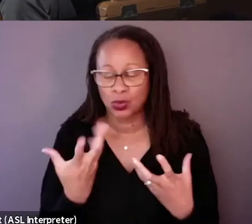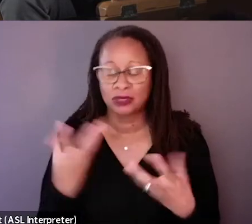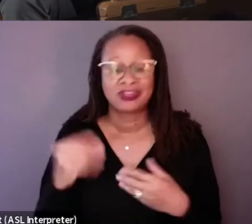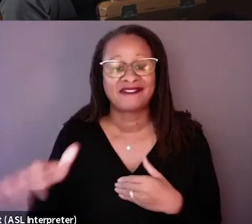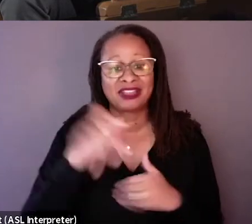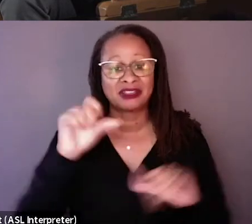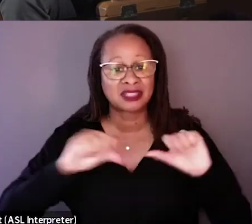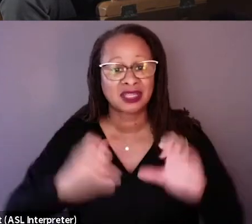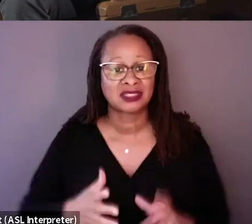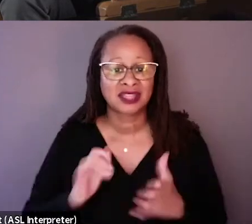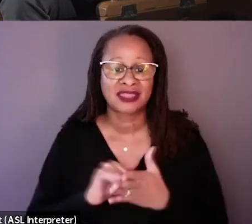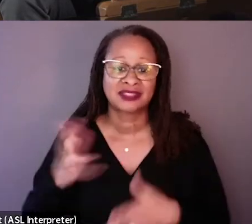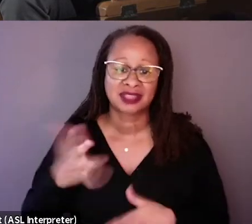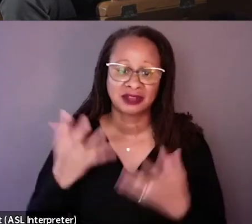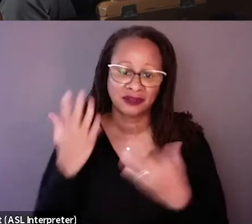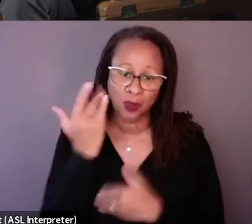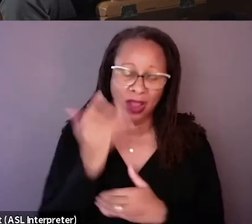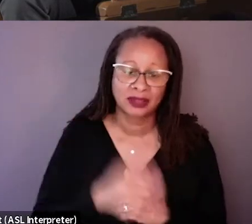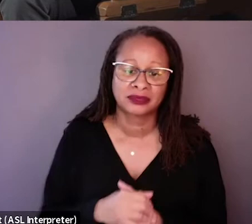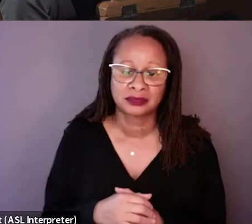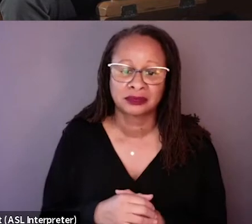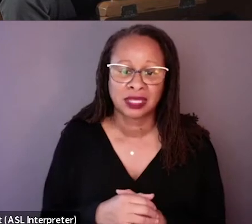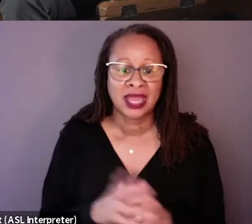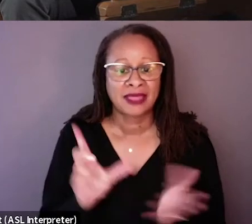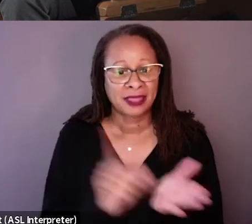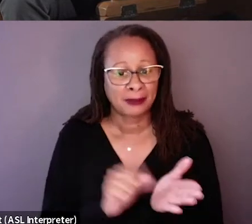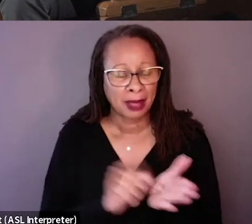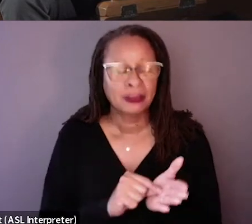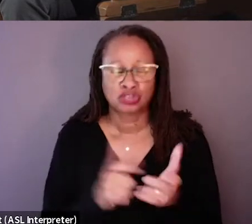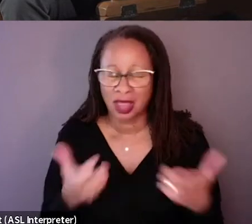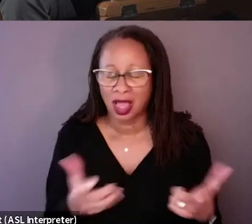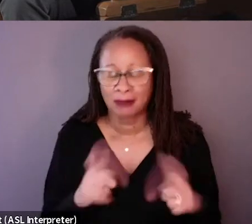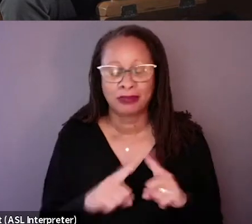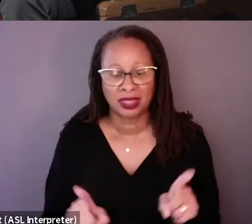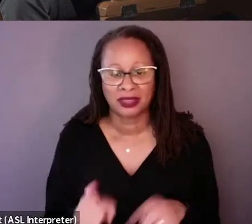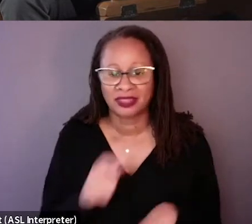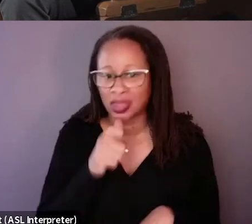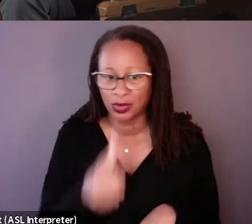So that's kind of why they did publish a fair amount, though. But they weren't,